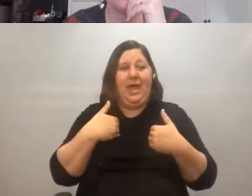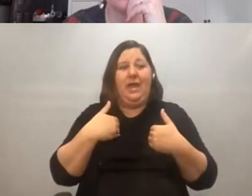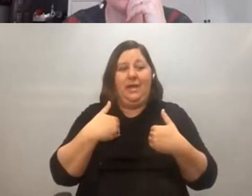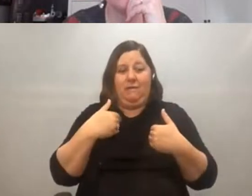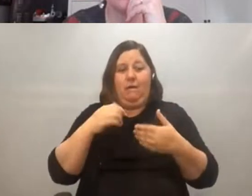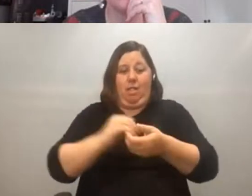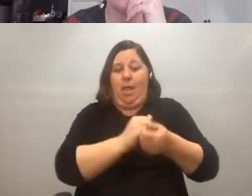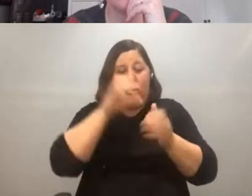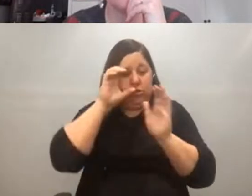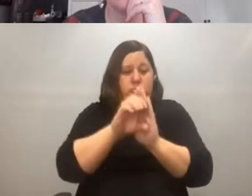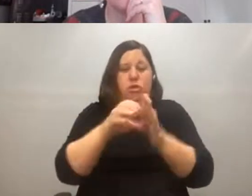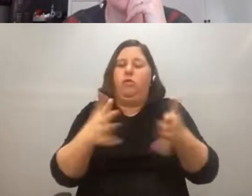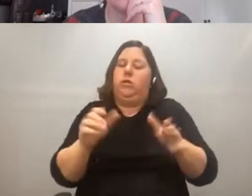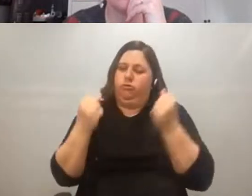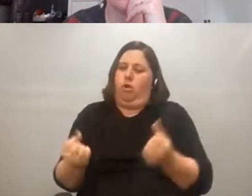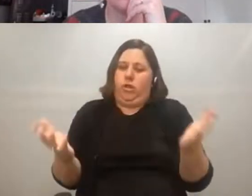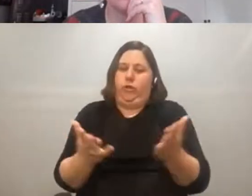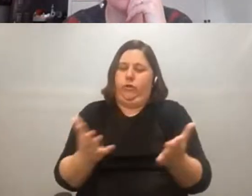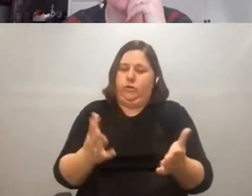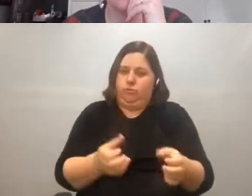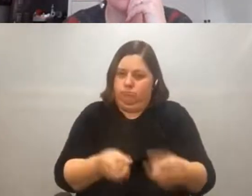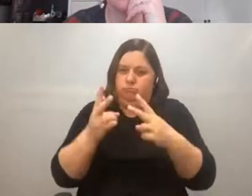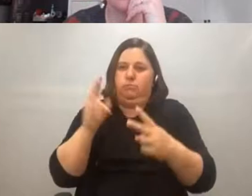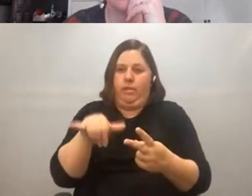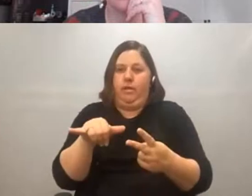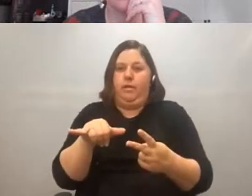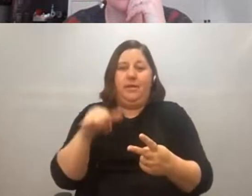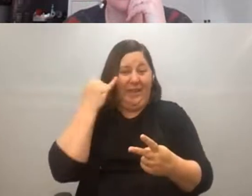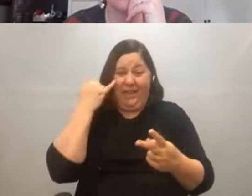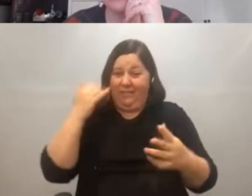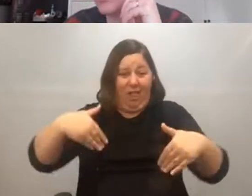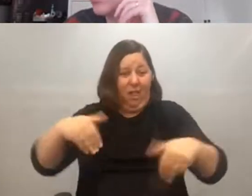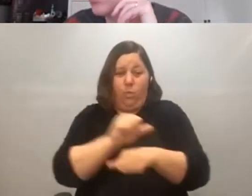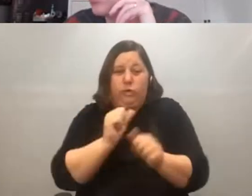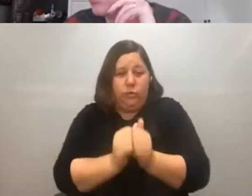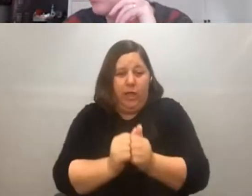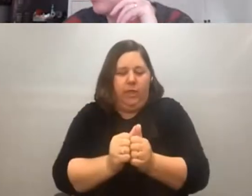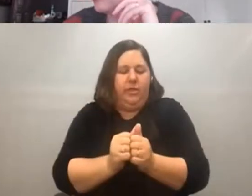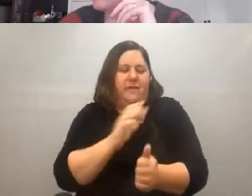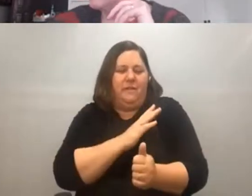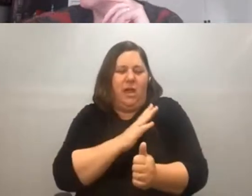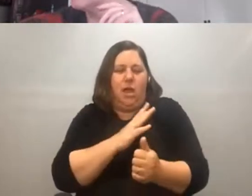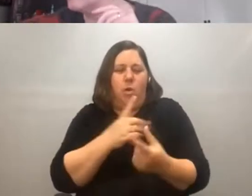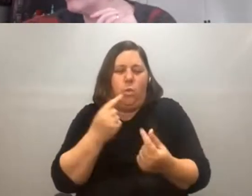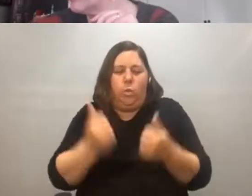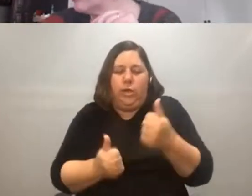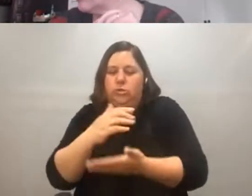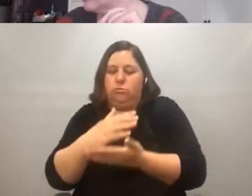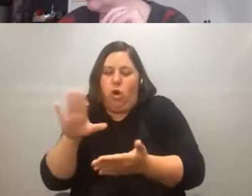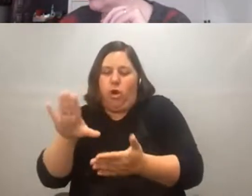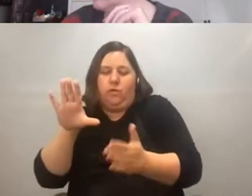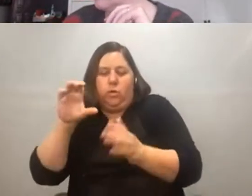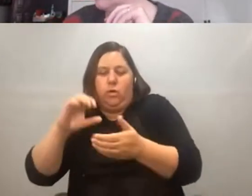i would strongly encourage uploading that and yet if there aren't then what are the parts of the collaboration that are going to be